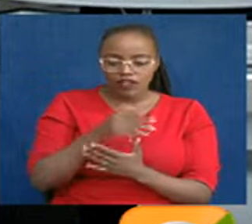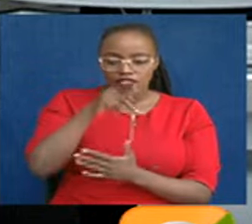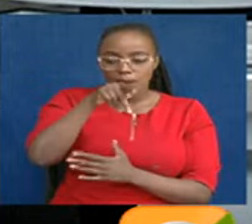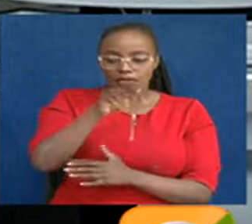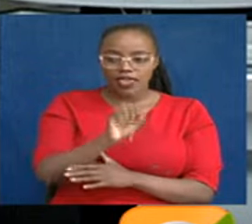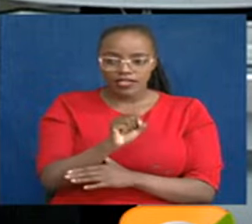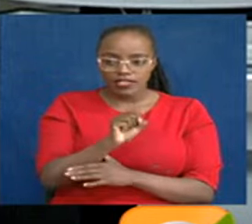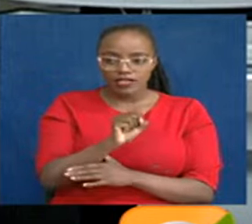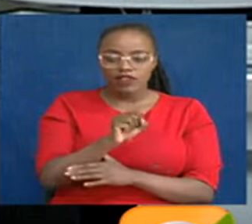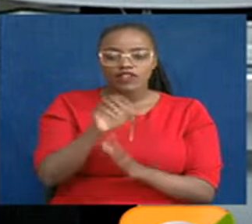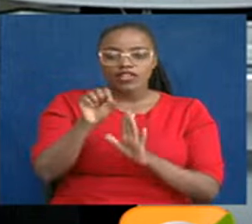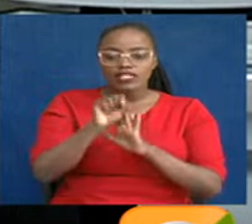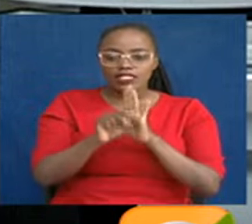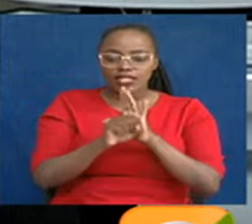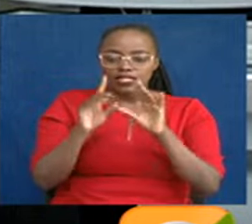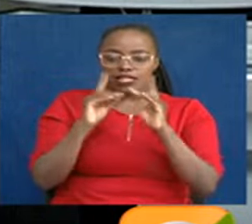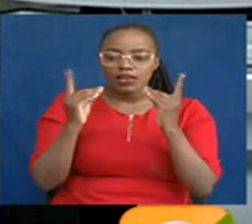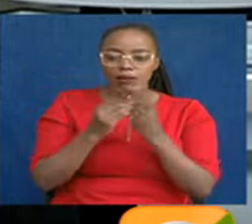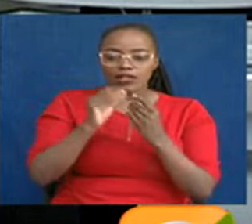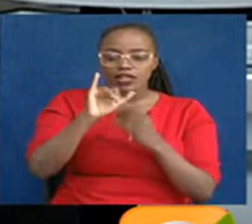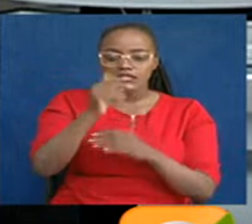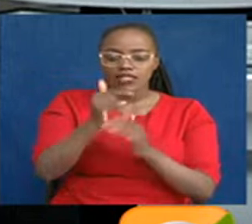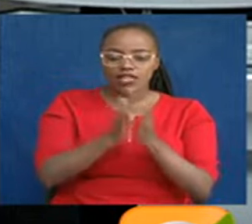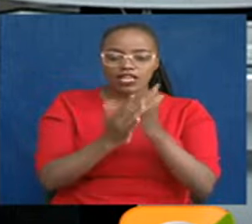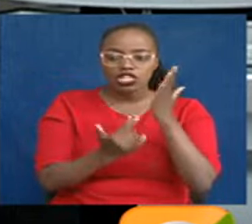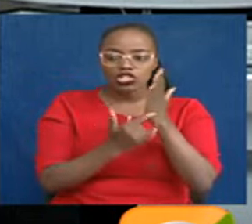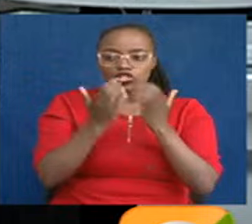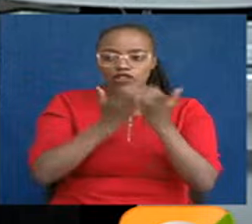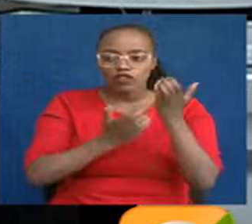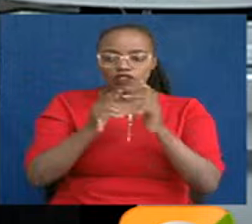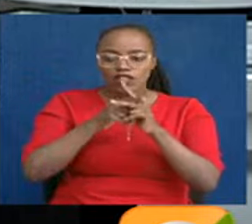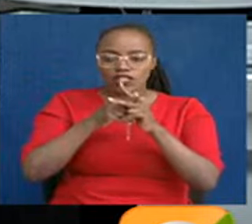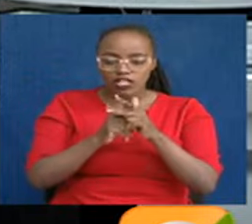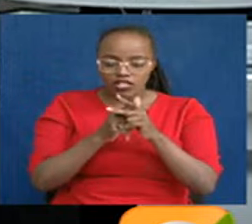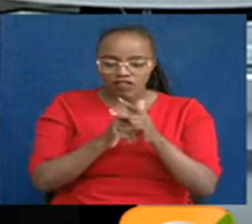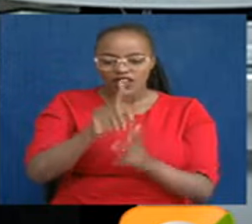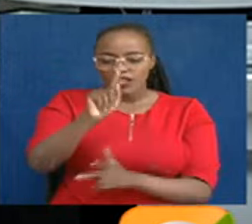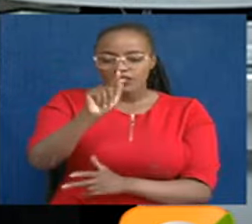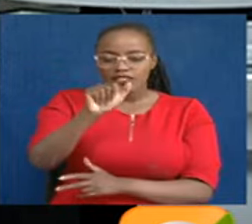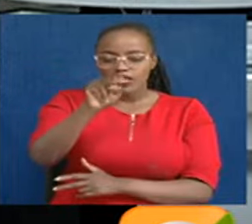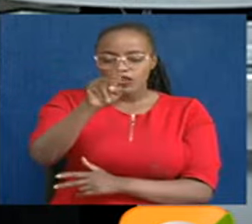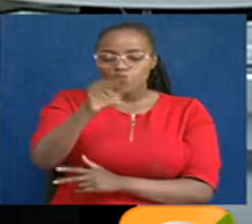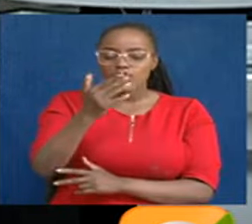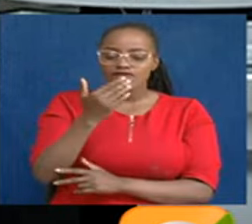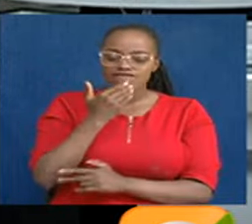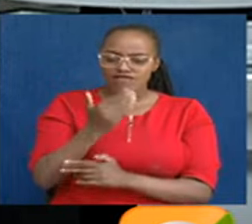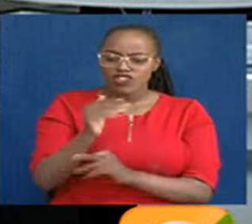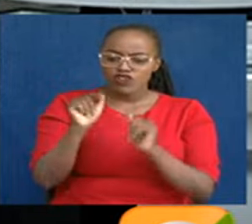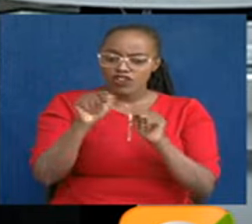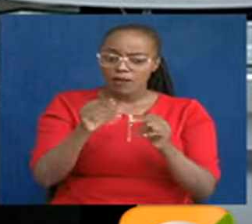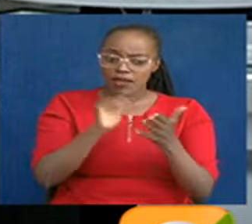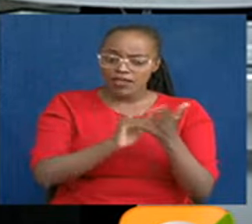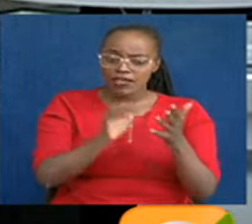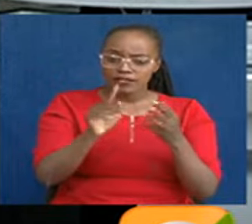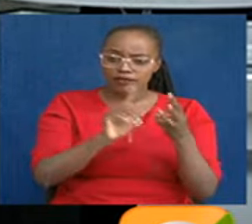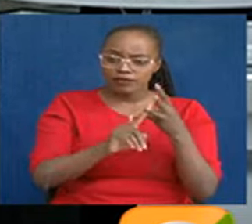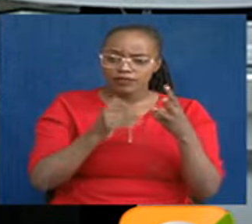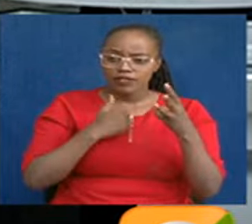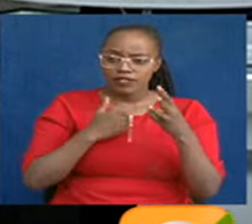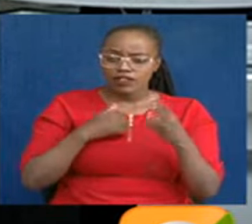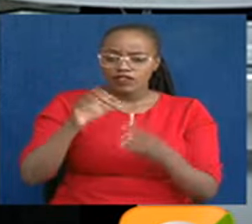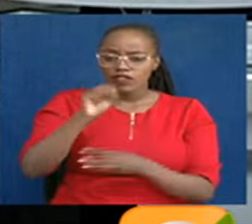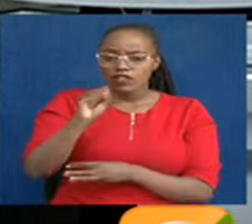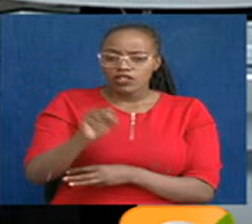Principal Secretary, State Department of ICT and Digital Economy, Engineer John Tanui. It's good to have you in the program once again. Thank you, Vaughan. And right next to him is Ms.